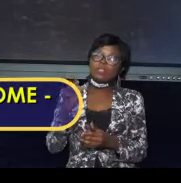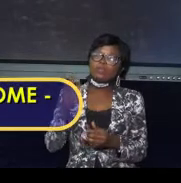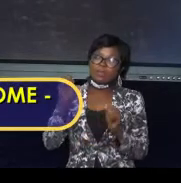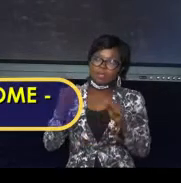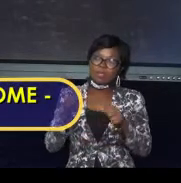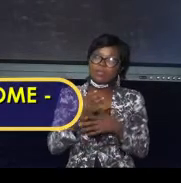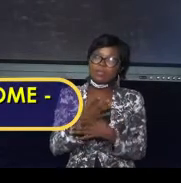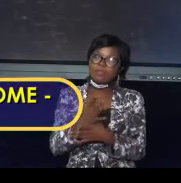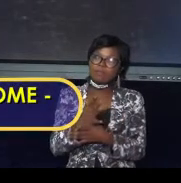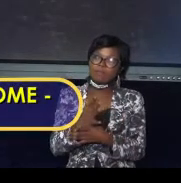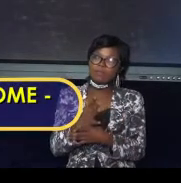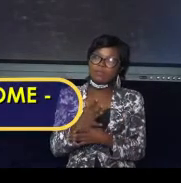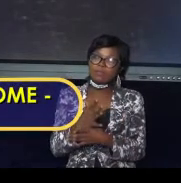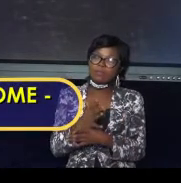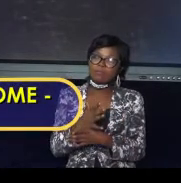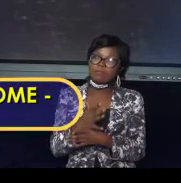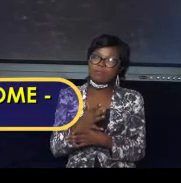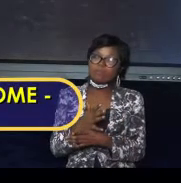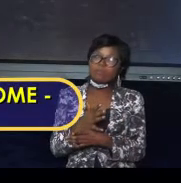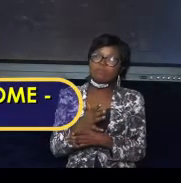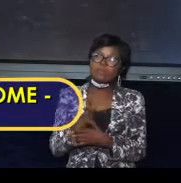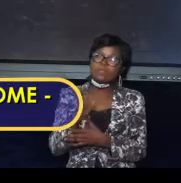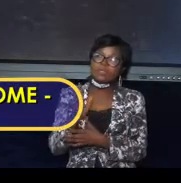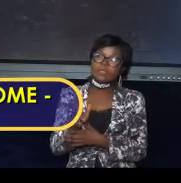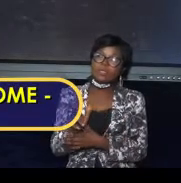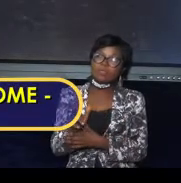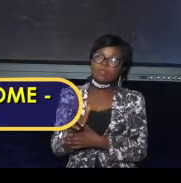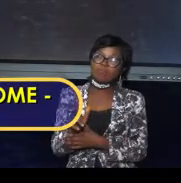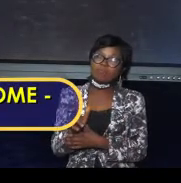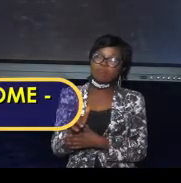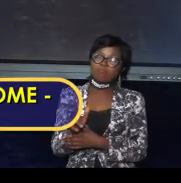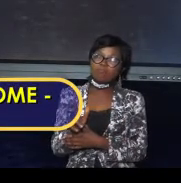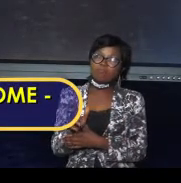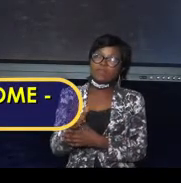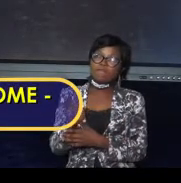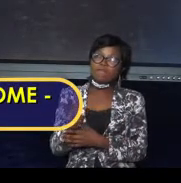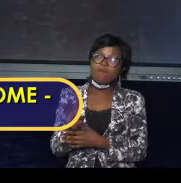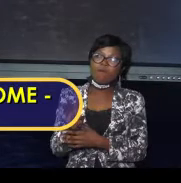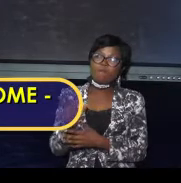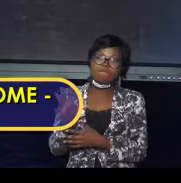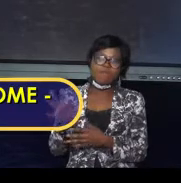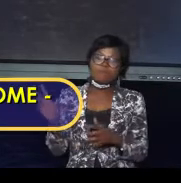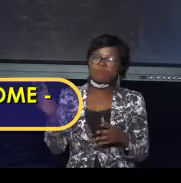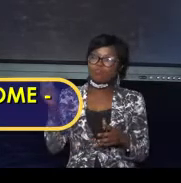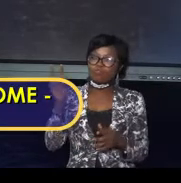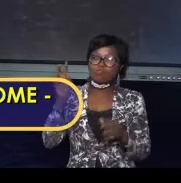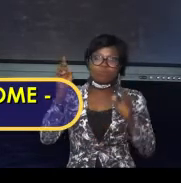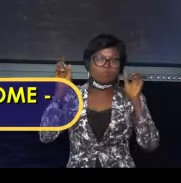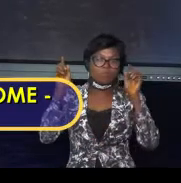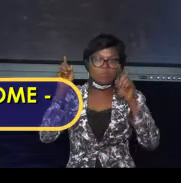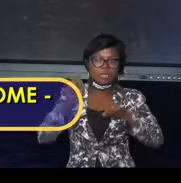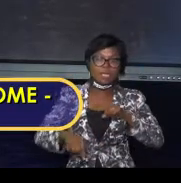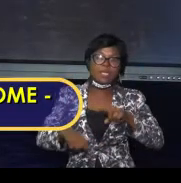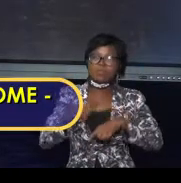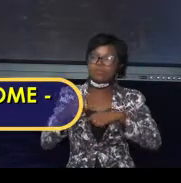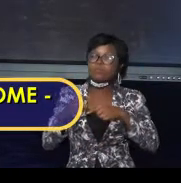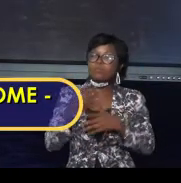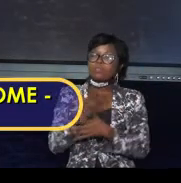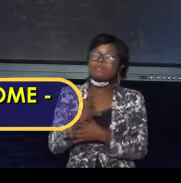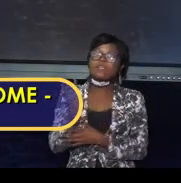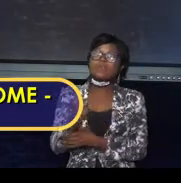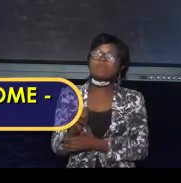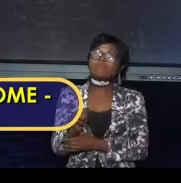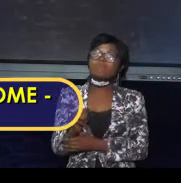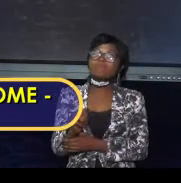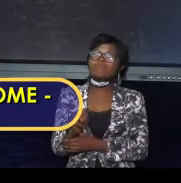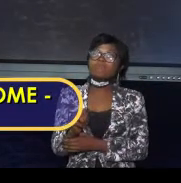Alright, so now 2 cannot go anymore because this one just spoils the show. Okay, so we have to use another number. Now